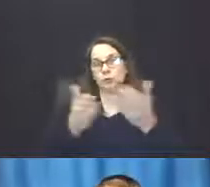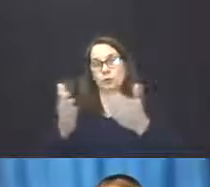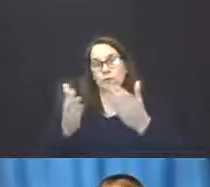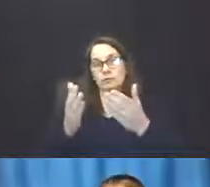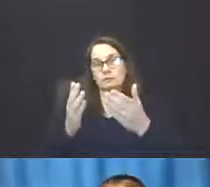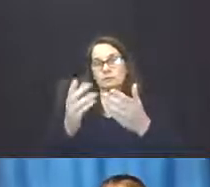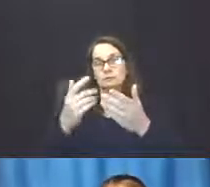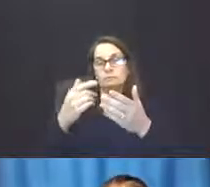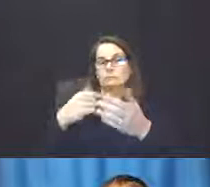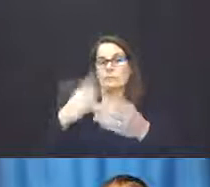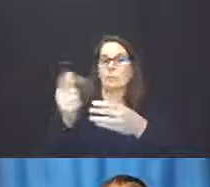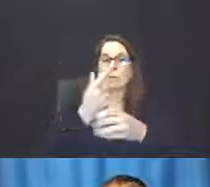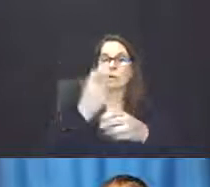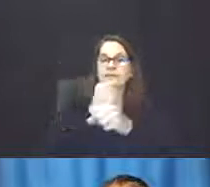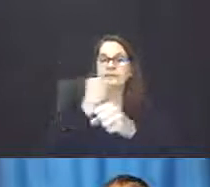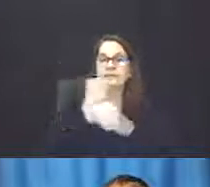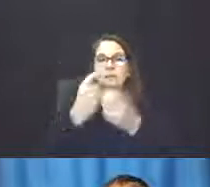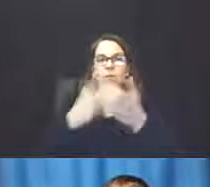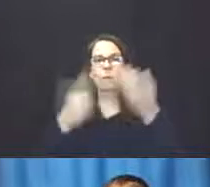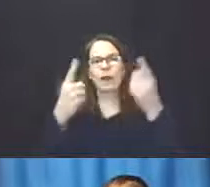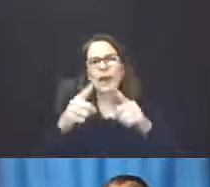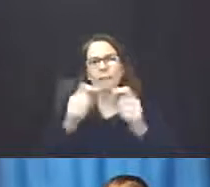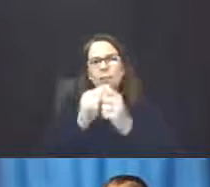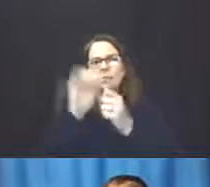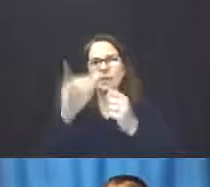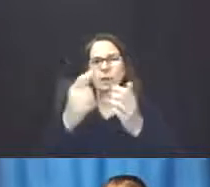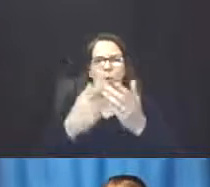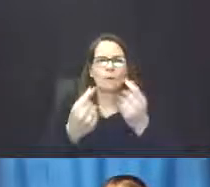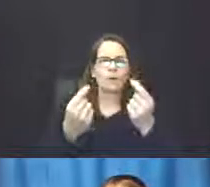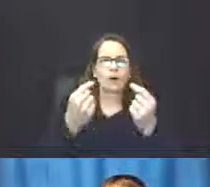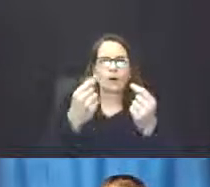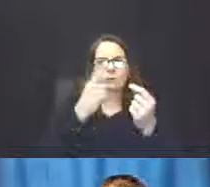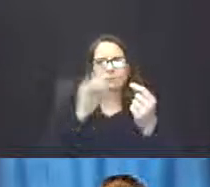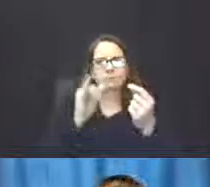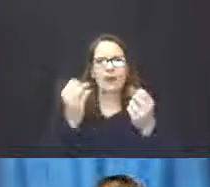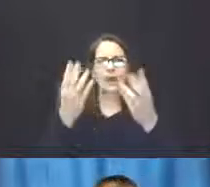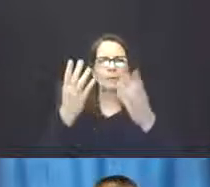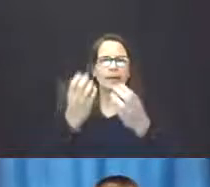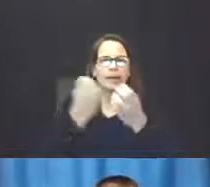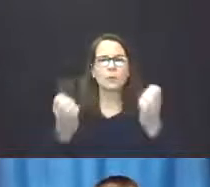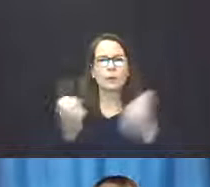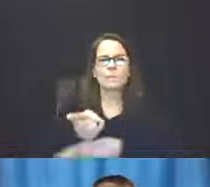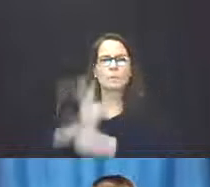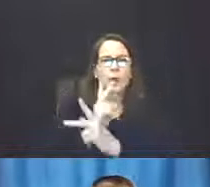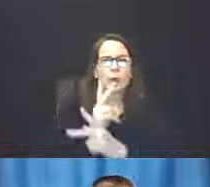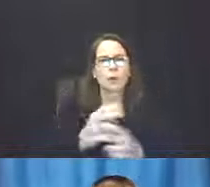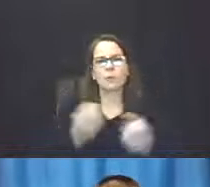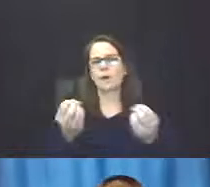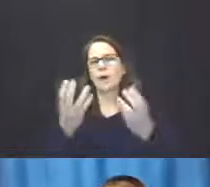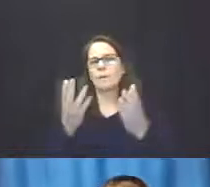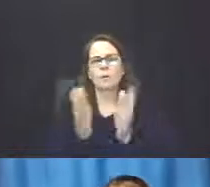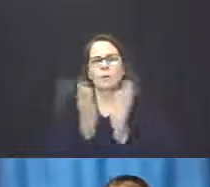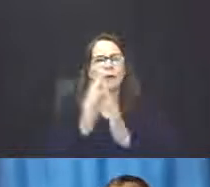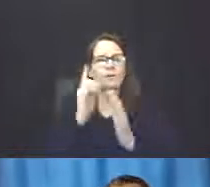those are some of the different programs and services that all of the statistics that happen within them. You know, how